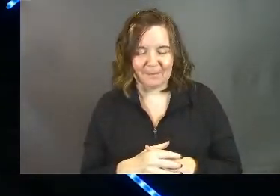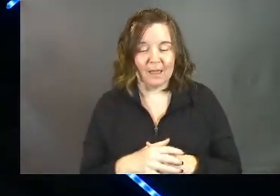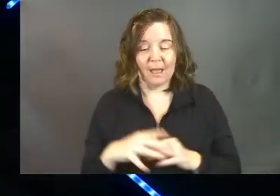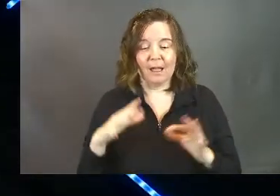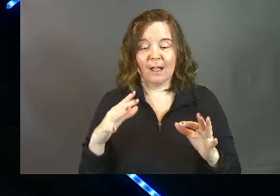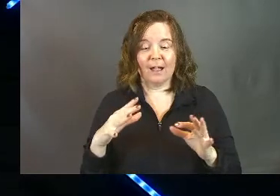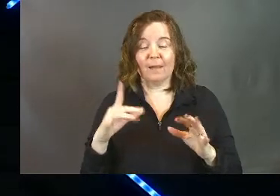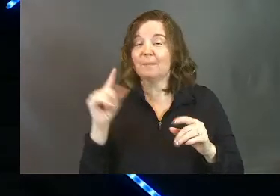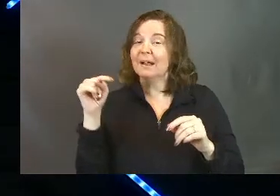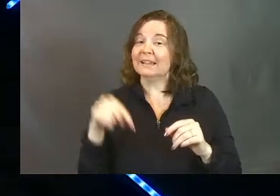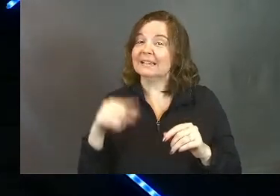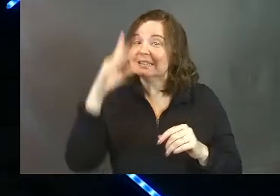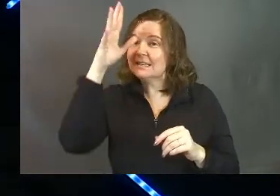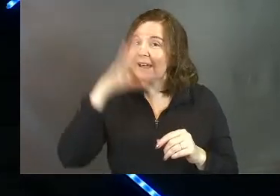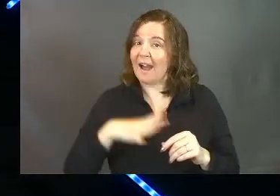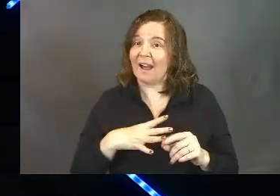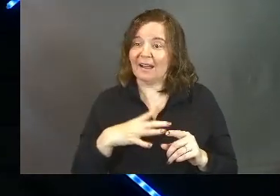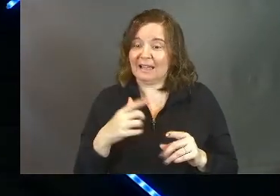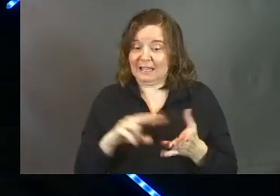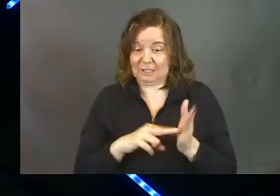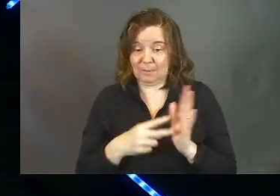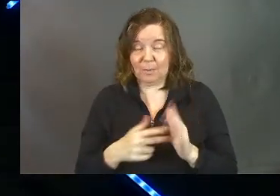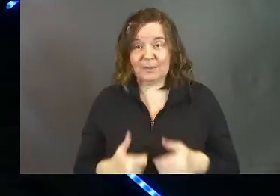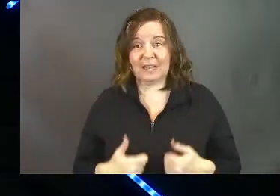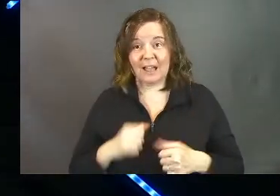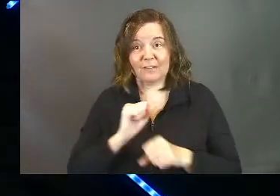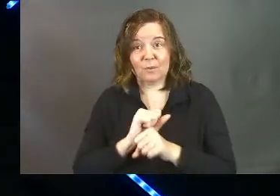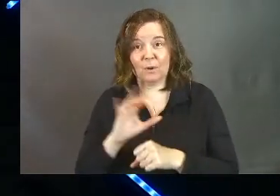And but this guy, is his purpose in